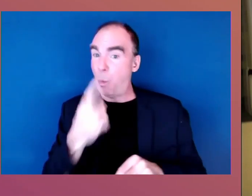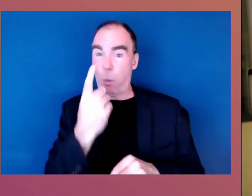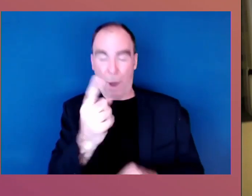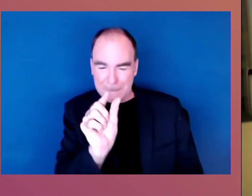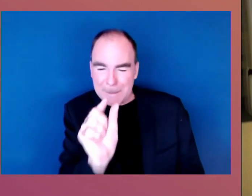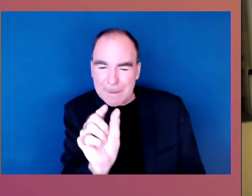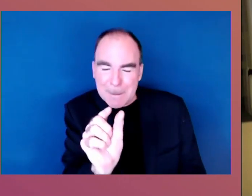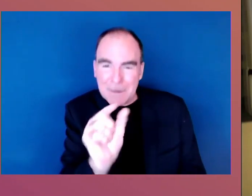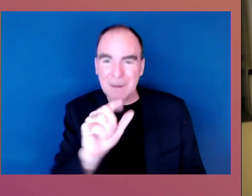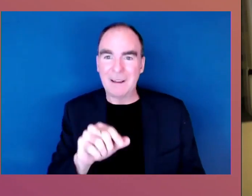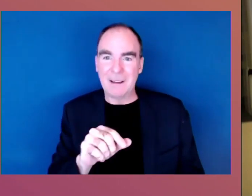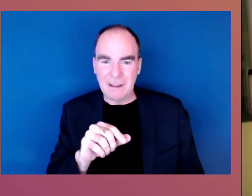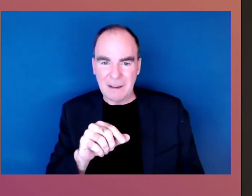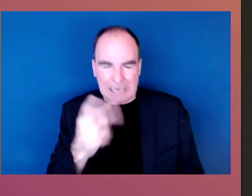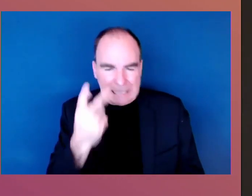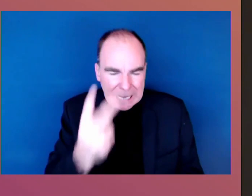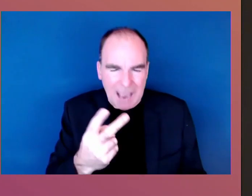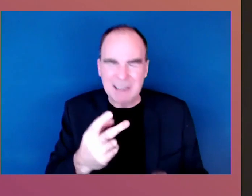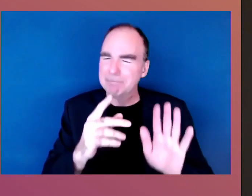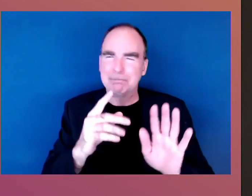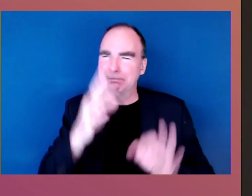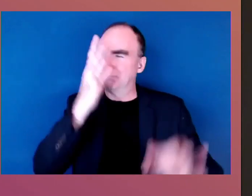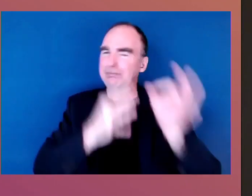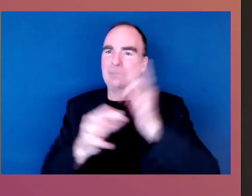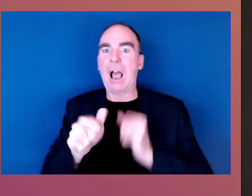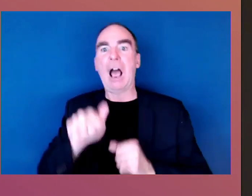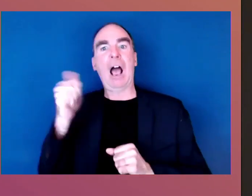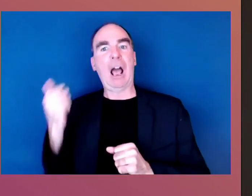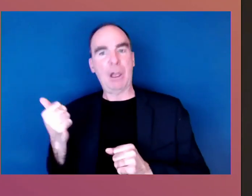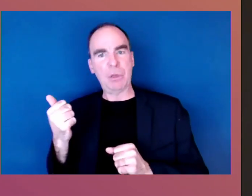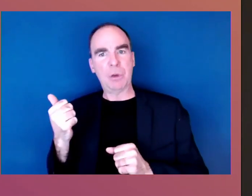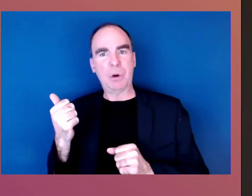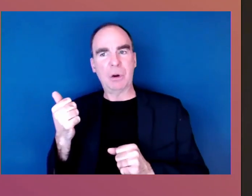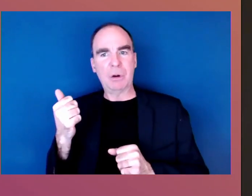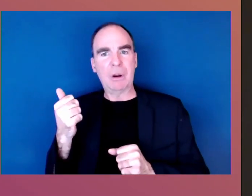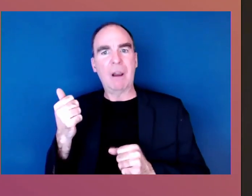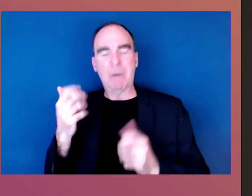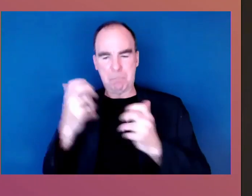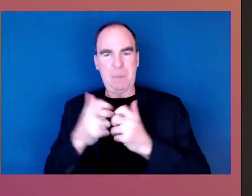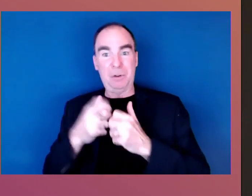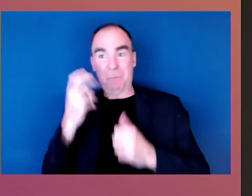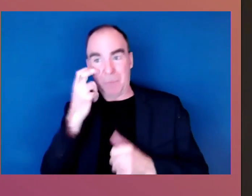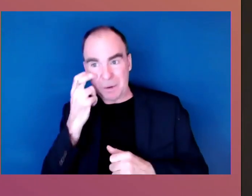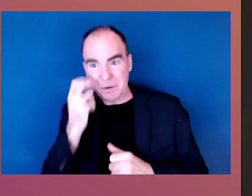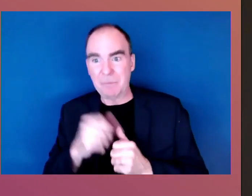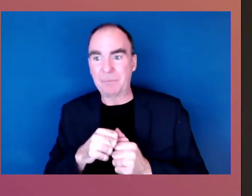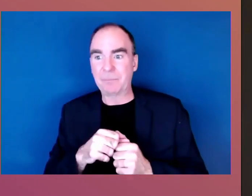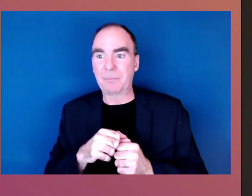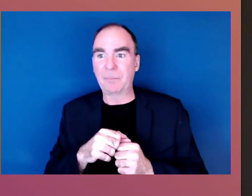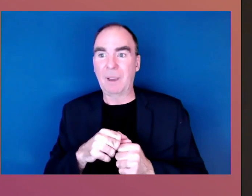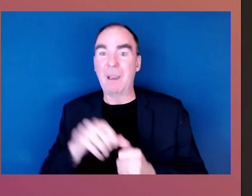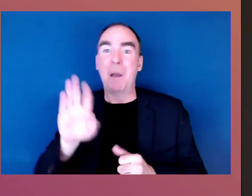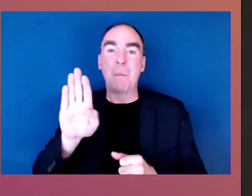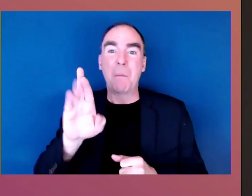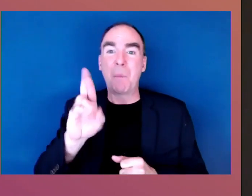to often create our own abbreviations. My oven has bake and broiler functions, so my solution is